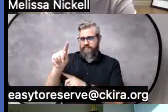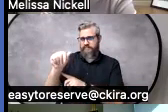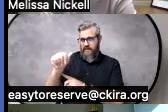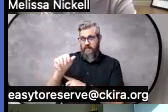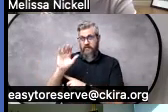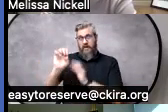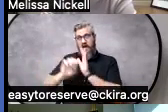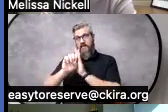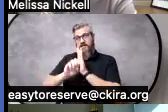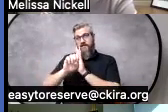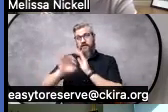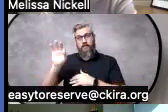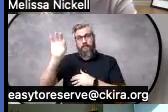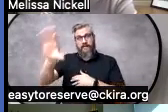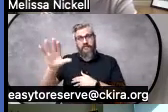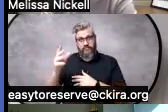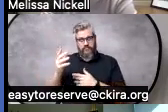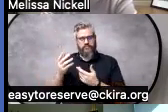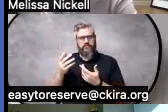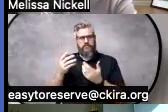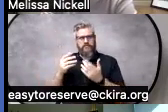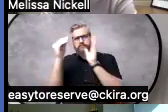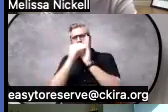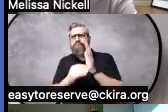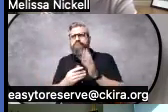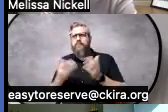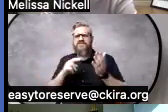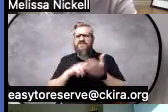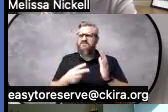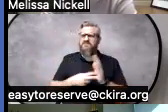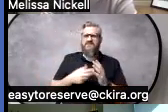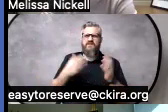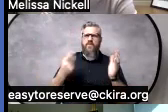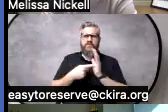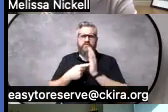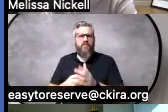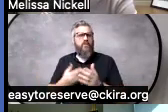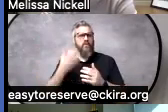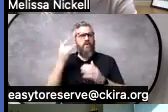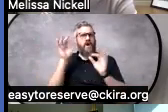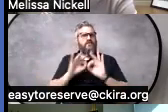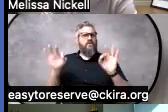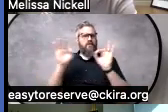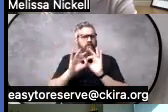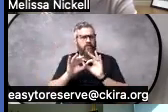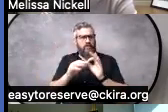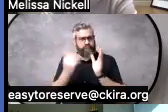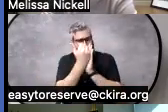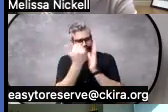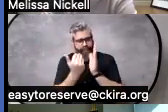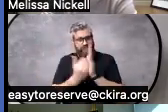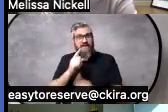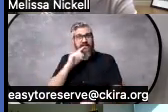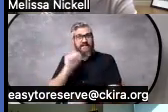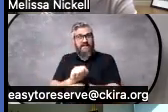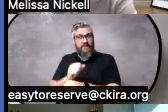your data. What are you showing? What does it mean? Why is it important? And you're going to literally discuss that. And then towards